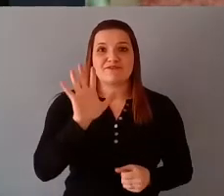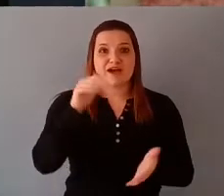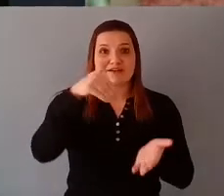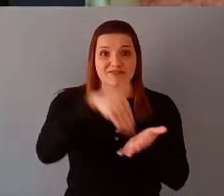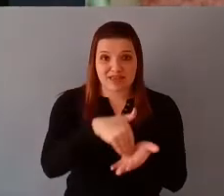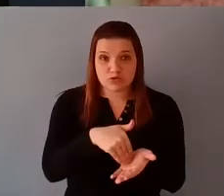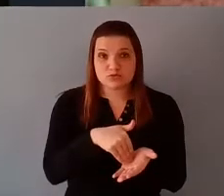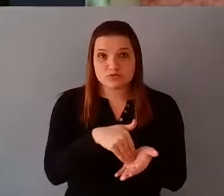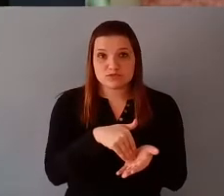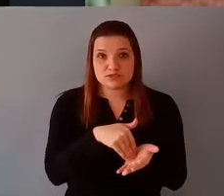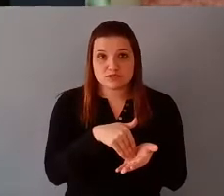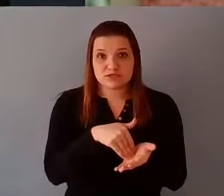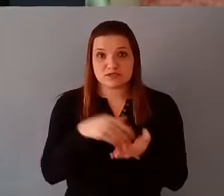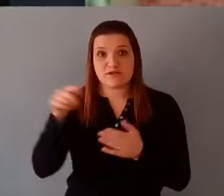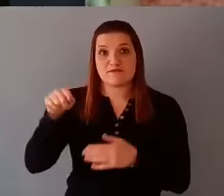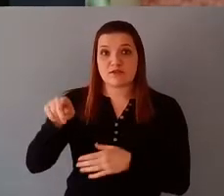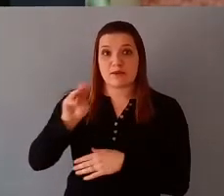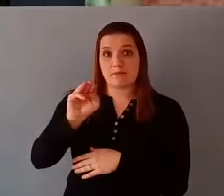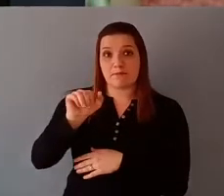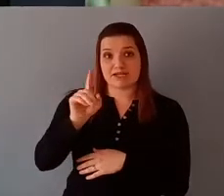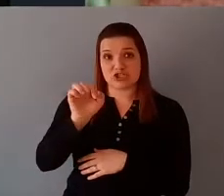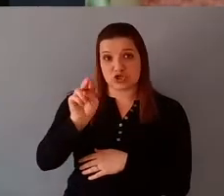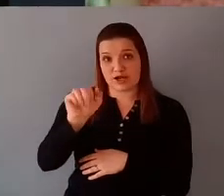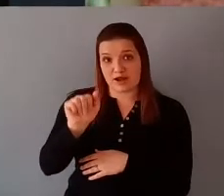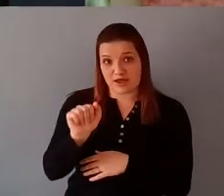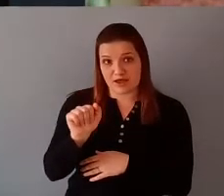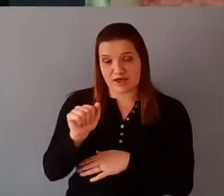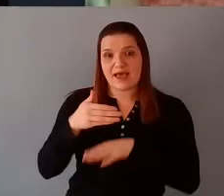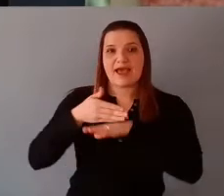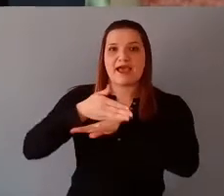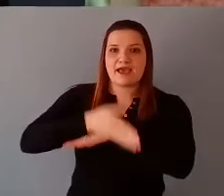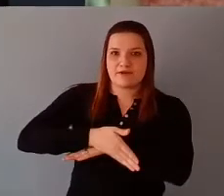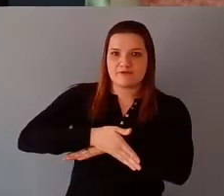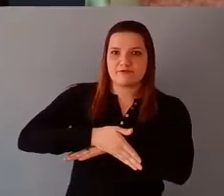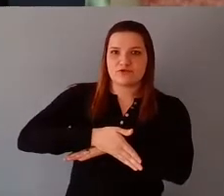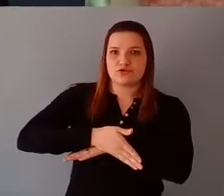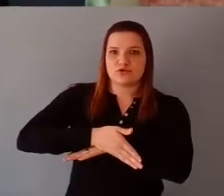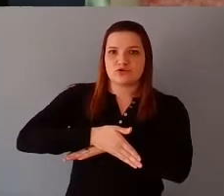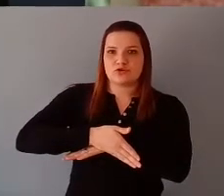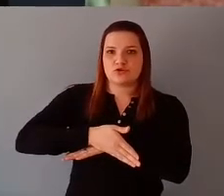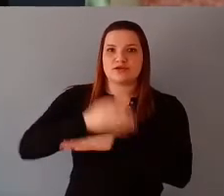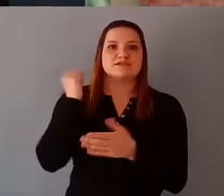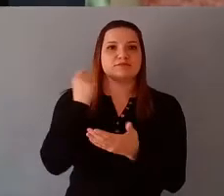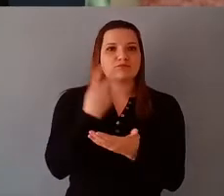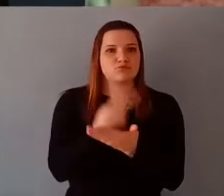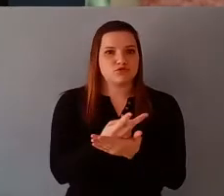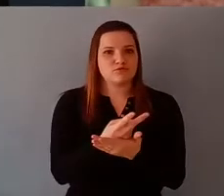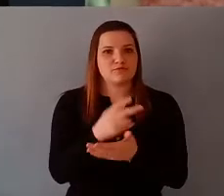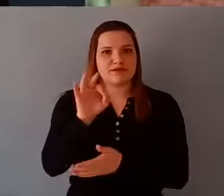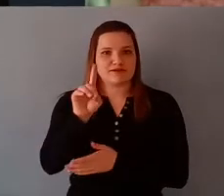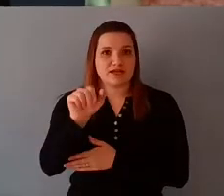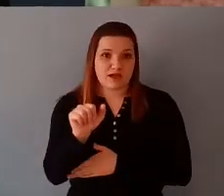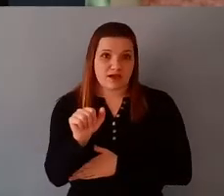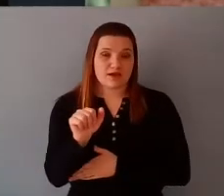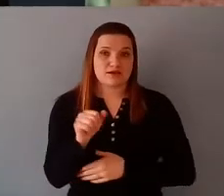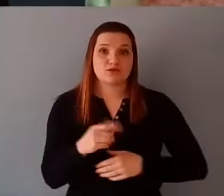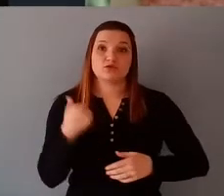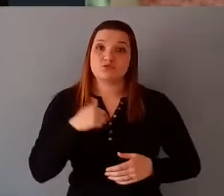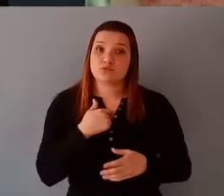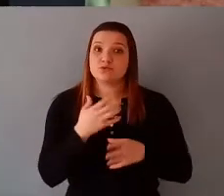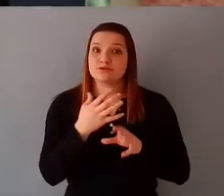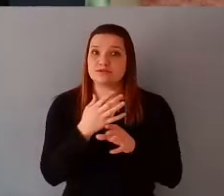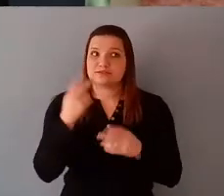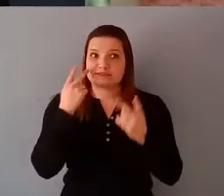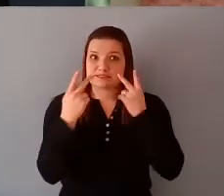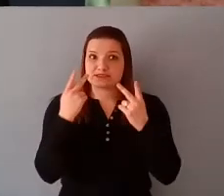5,000 doses of Moderna shortly after it's approved by the FDA. So we could actually